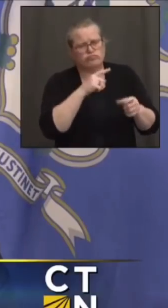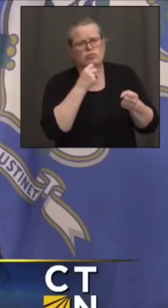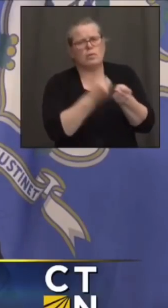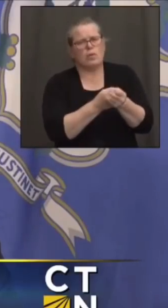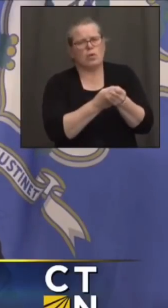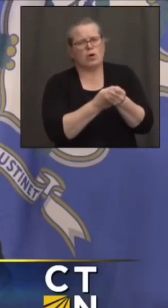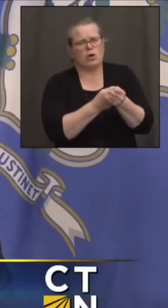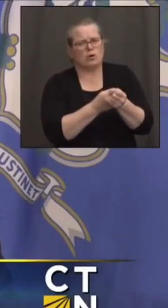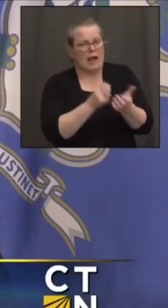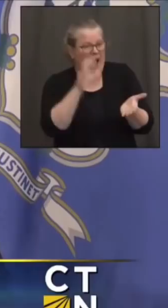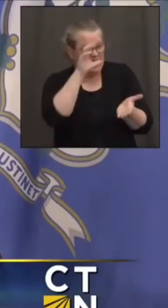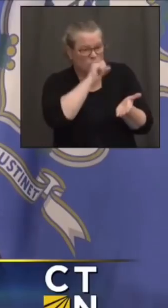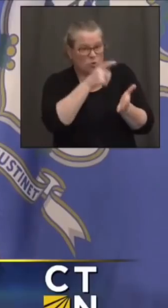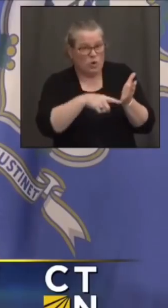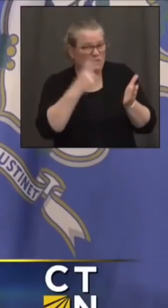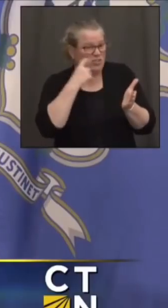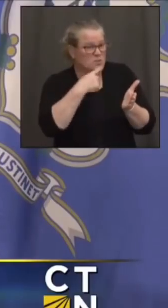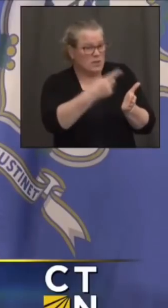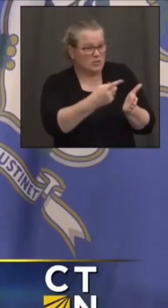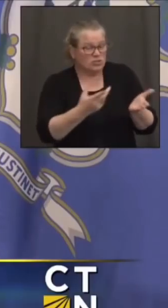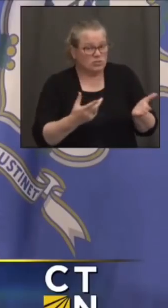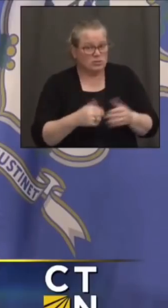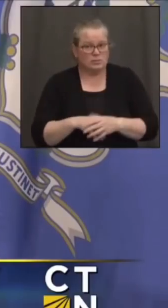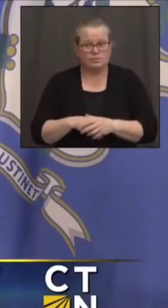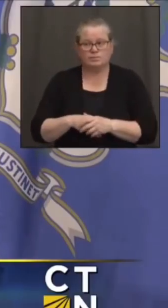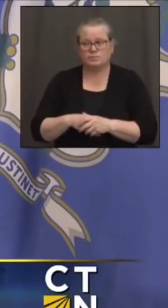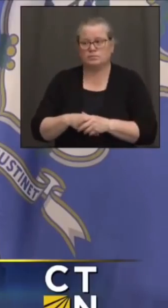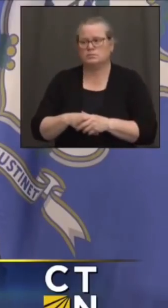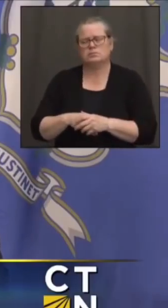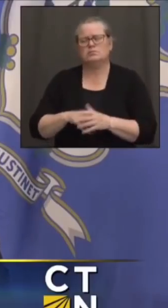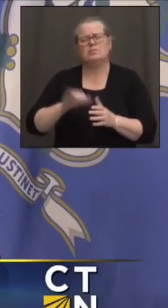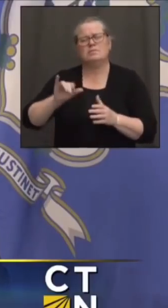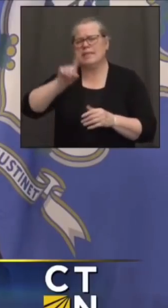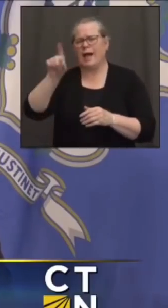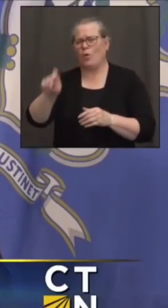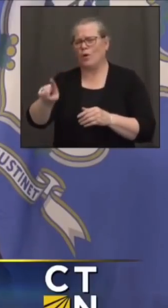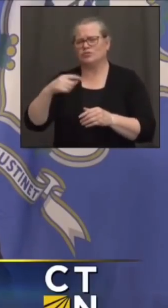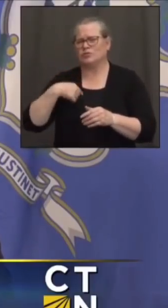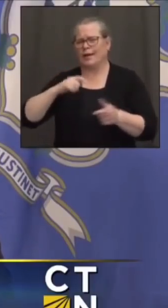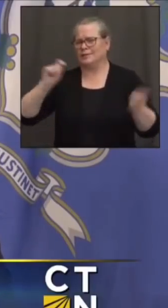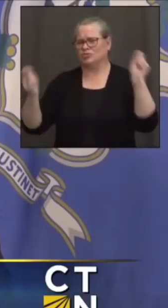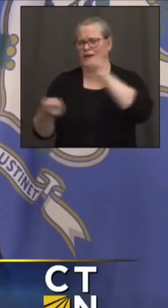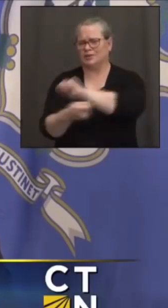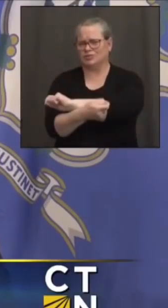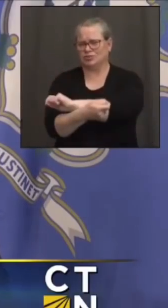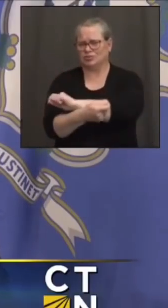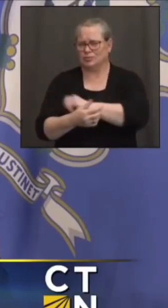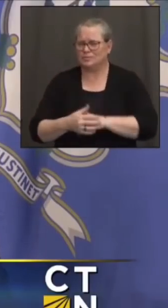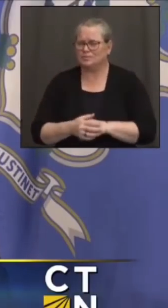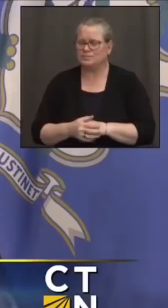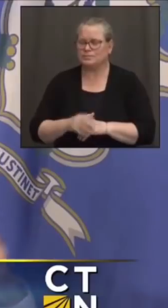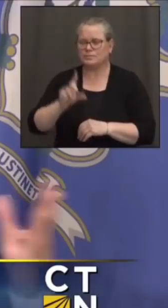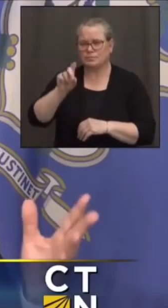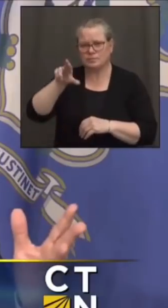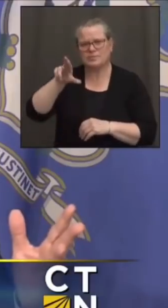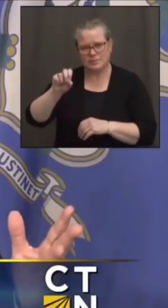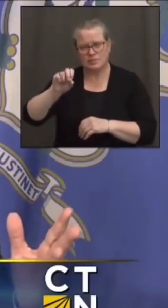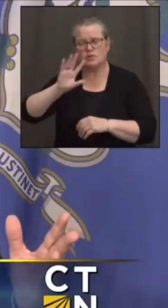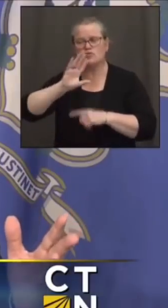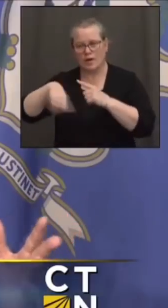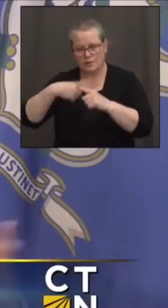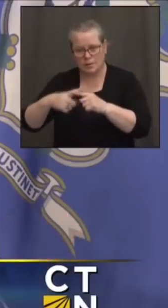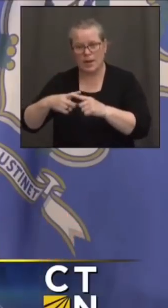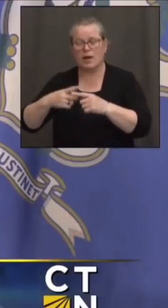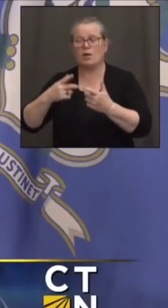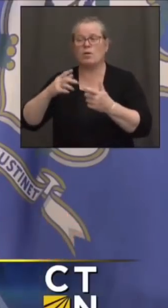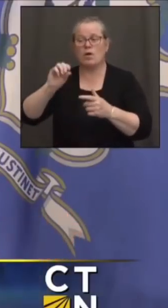mentioned. I turned the question on its head. I think you've heard Deirdre describe we're taking advantage of what we can